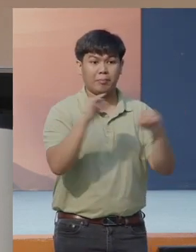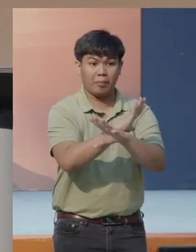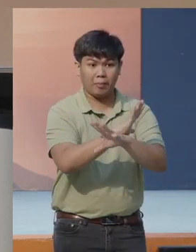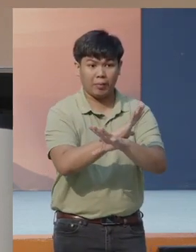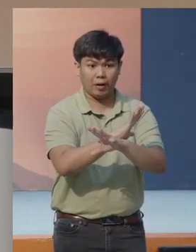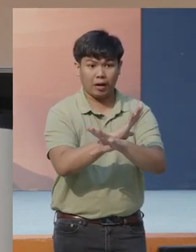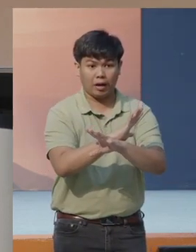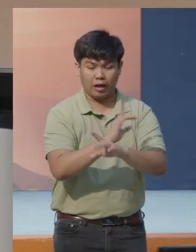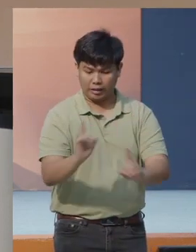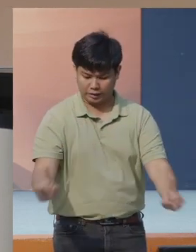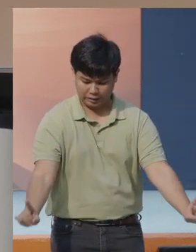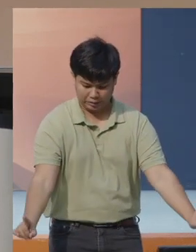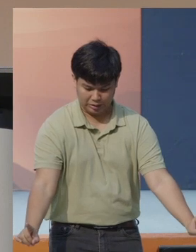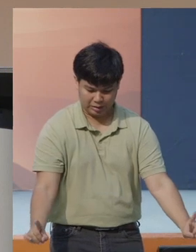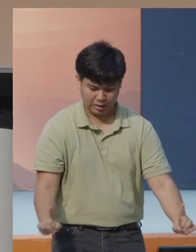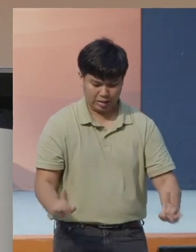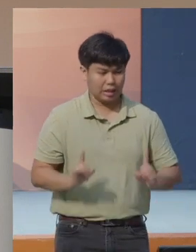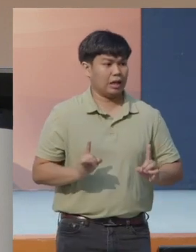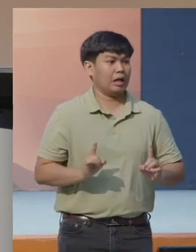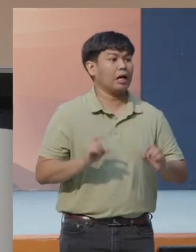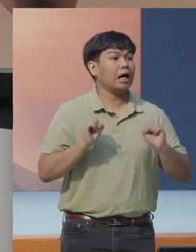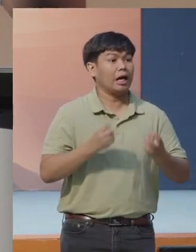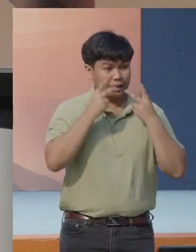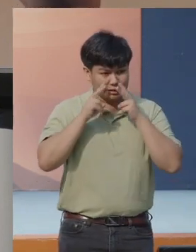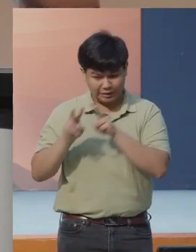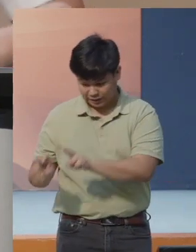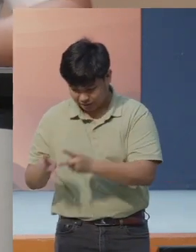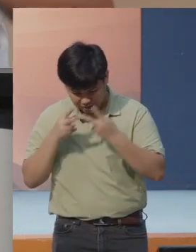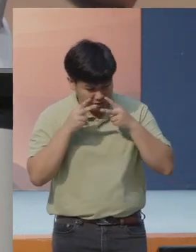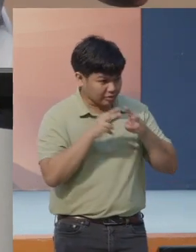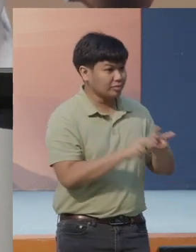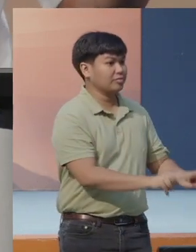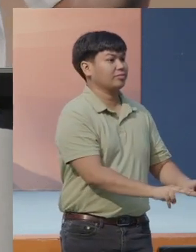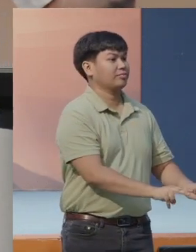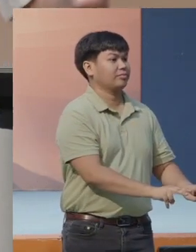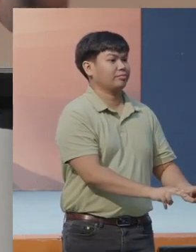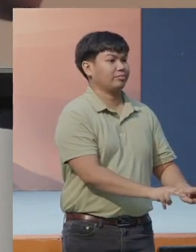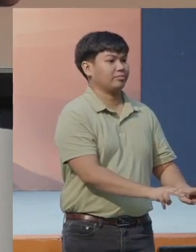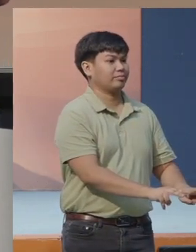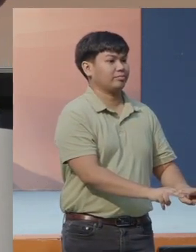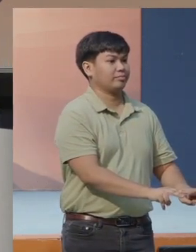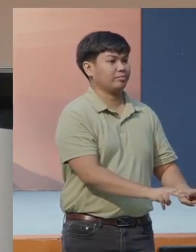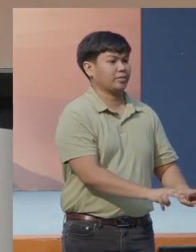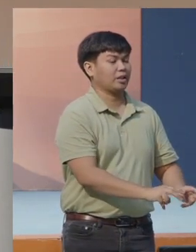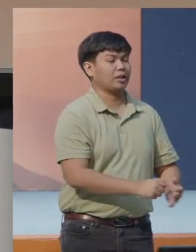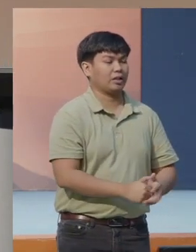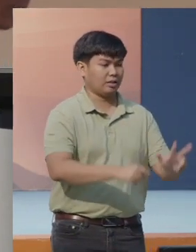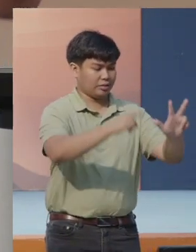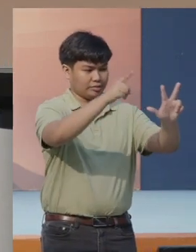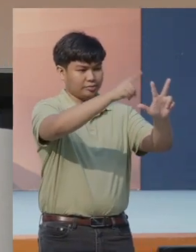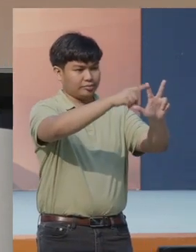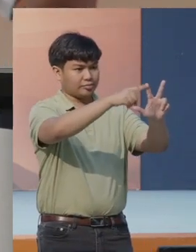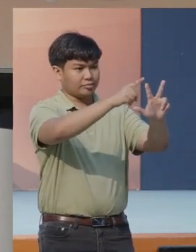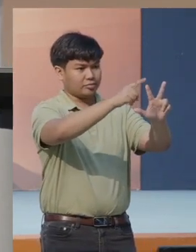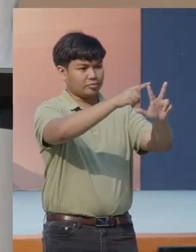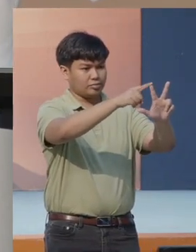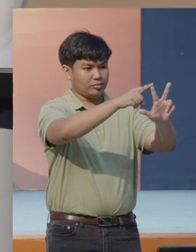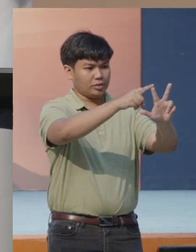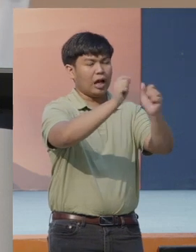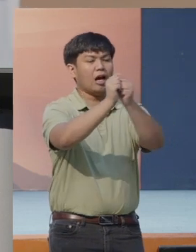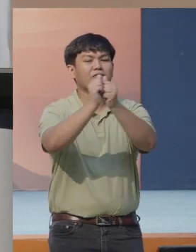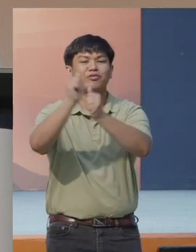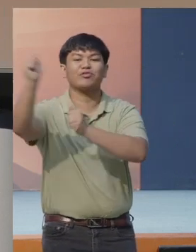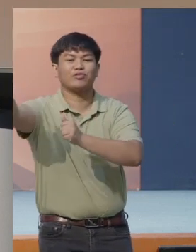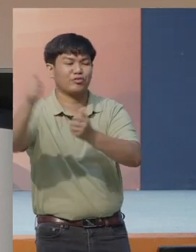who must flee there. Pangalawa, they were seated at a convenient distance from one